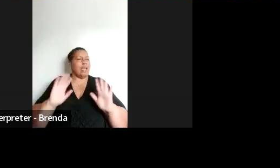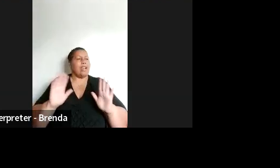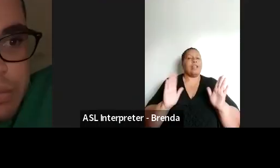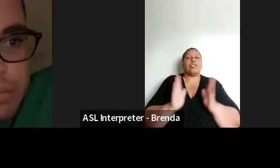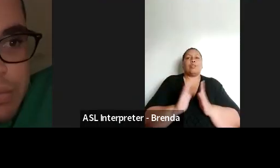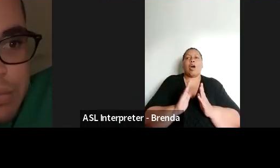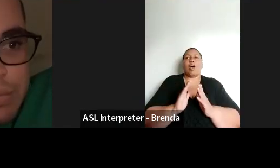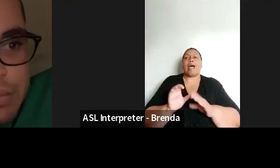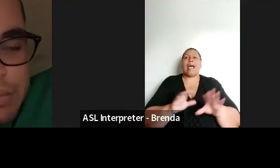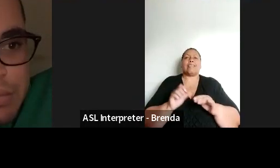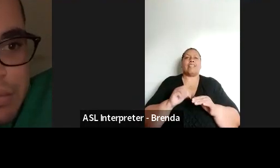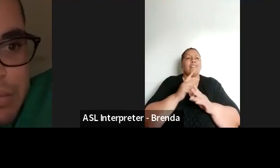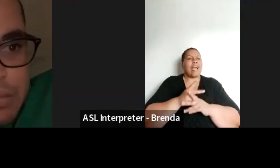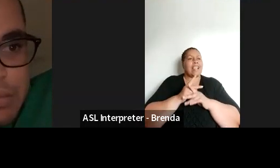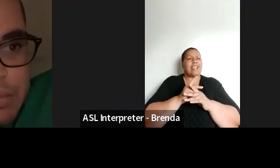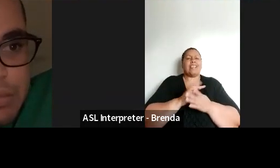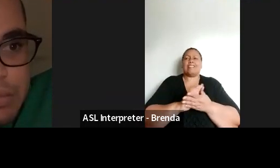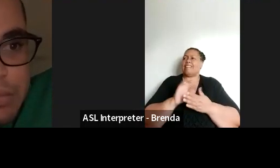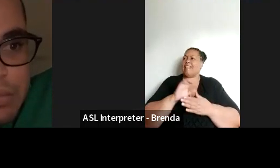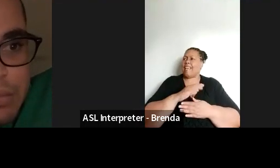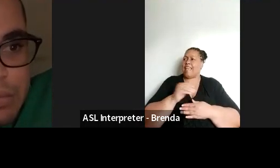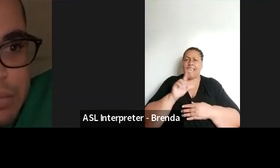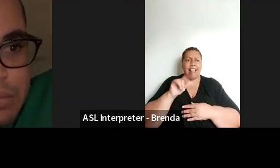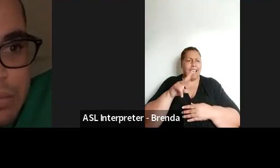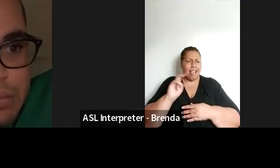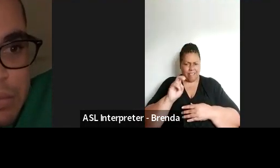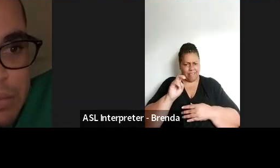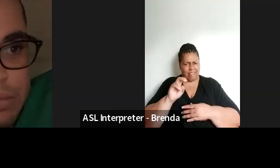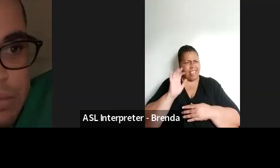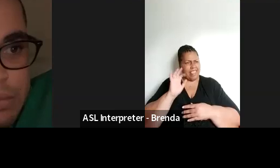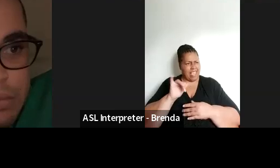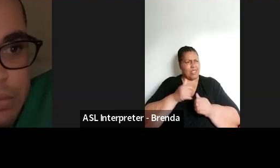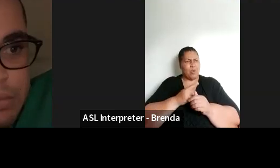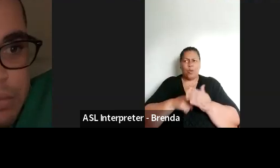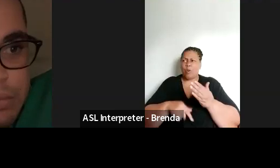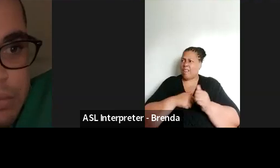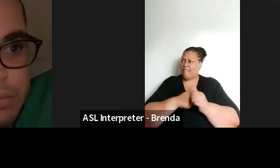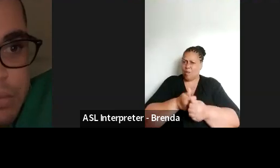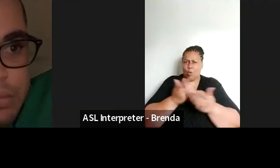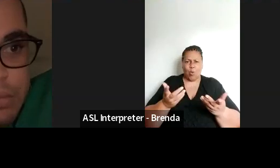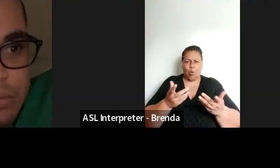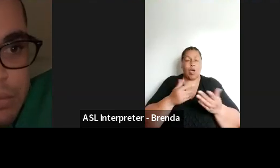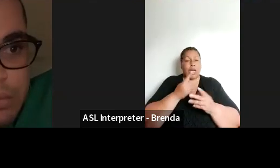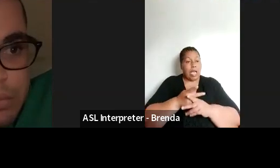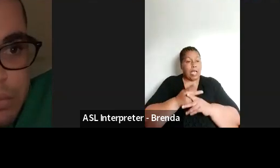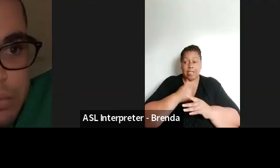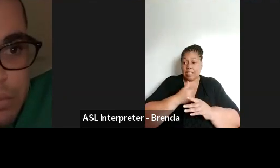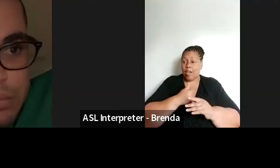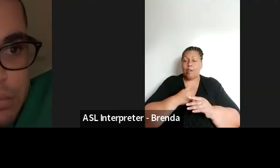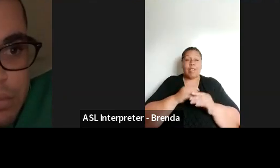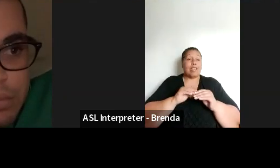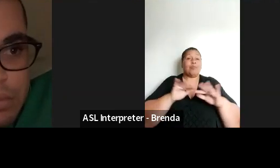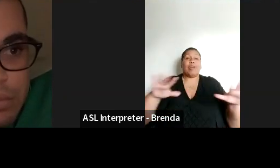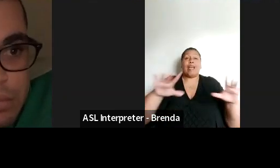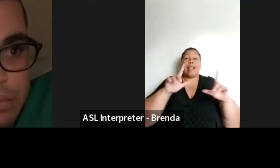love. So I tend to live by that and just do small kindness towards myself and others and spread love. And even though